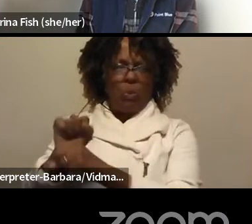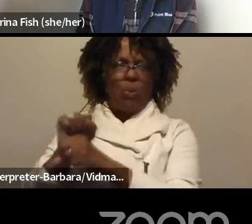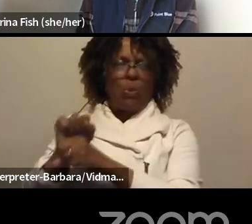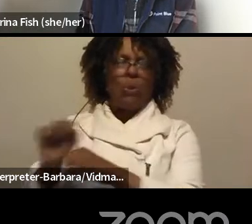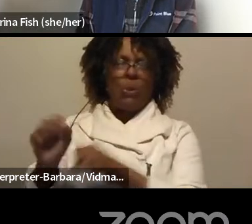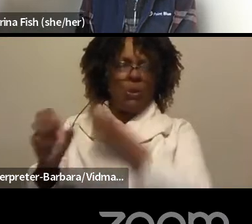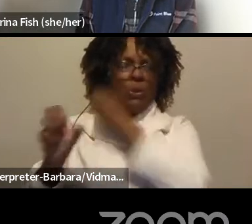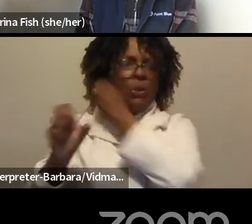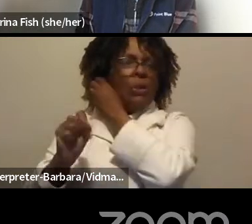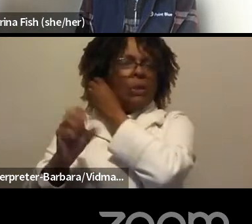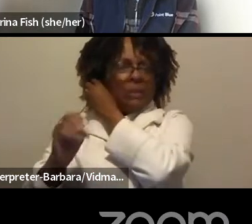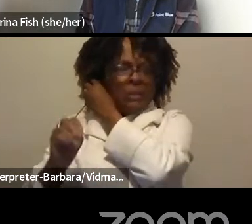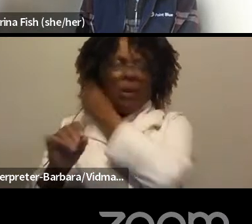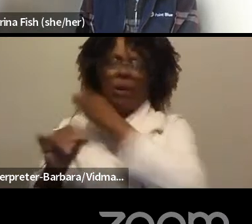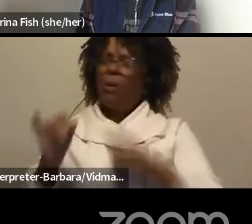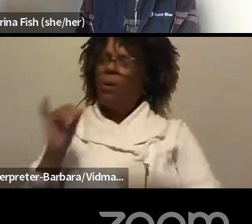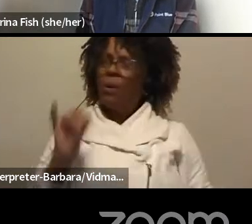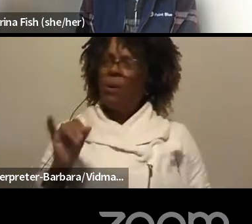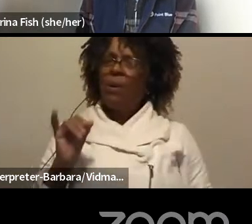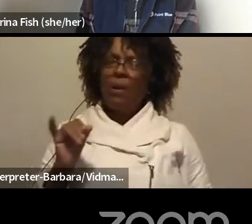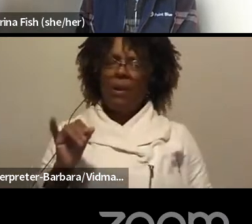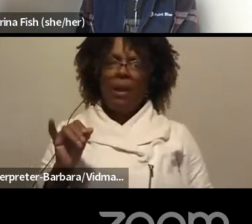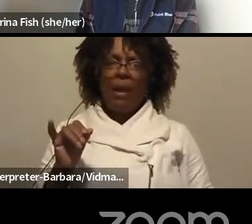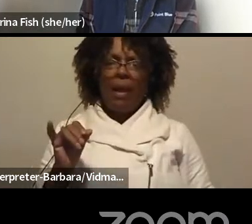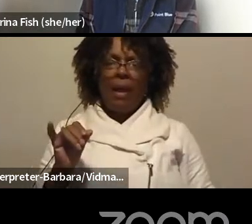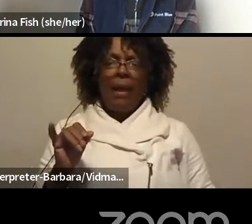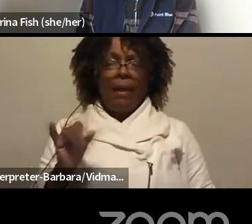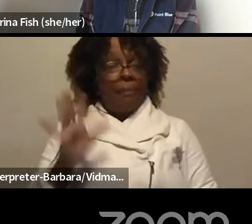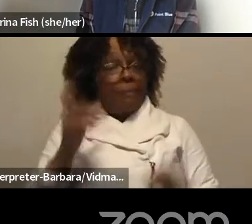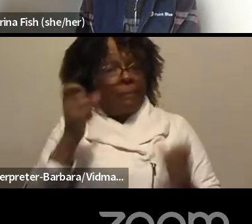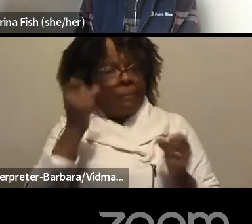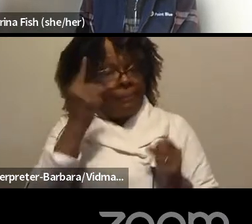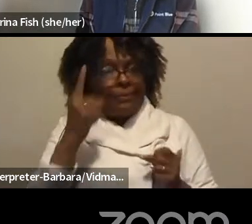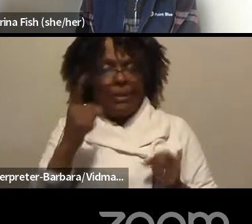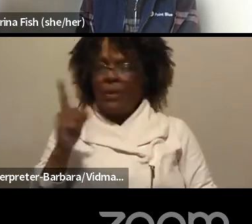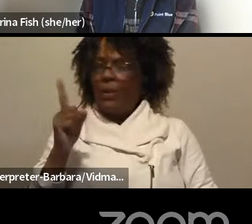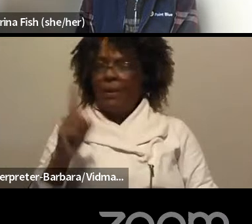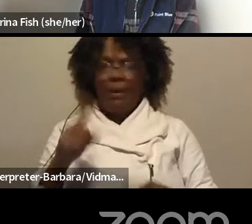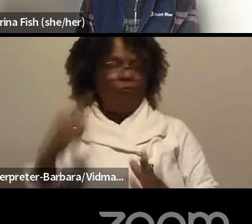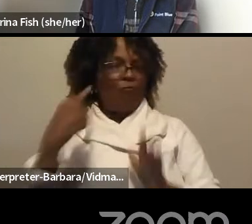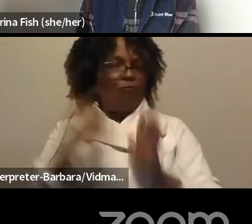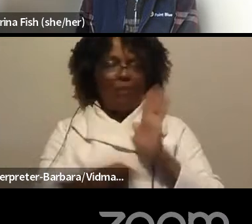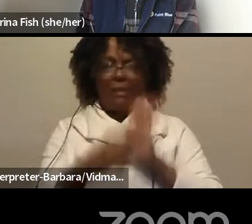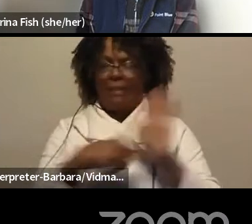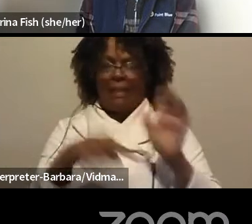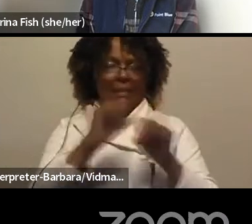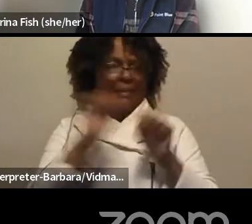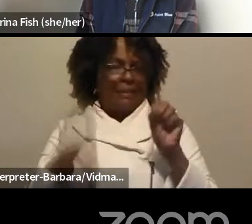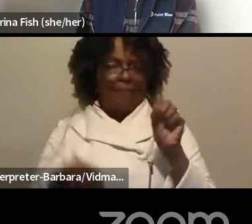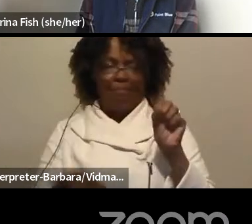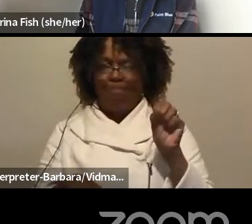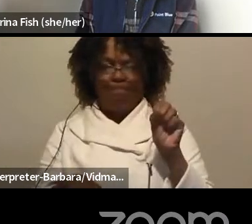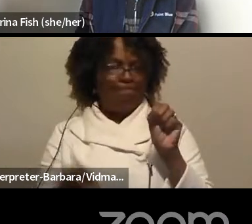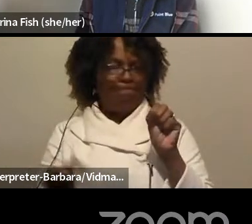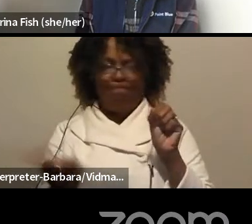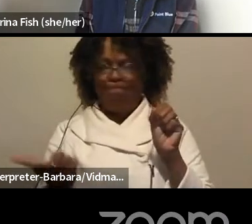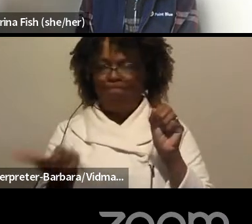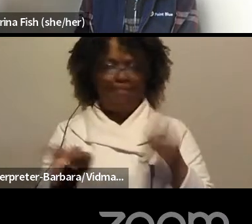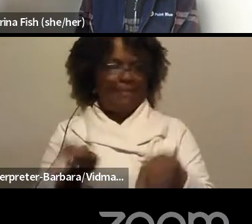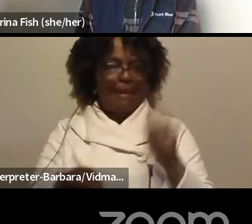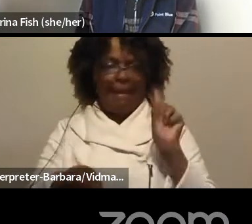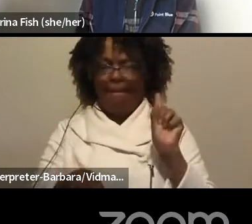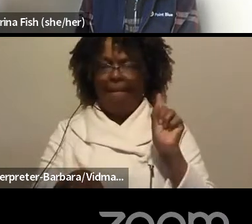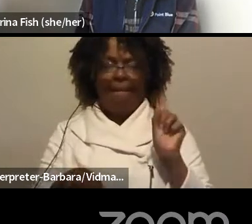at the same time, it was like, you can't criticize the system if you're not actively trying to fix it in a way. So it was just